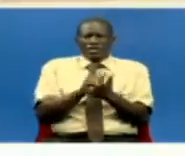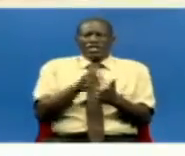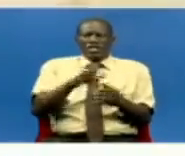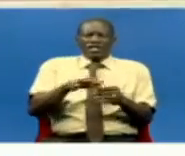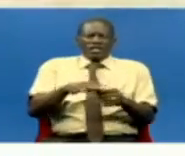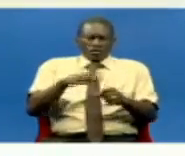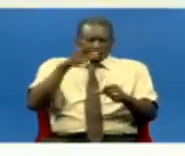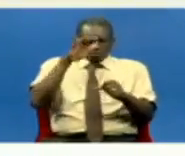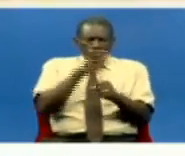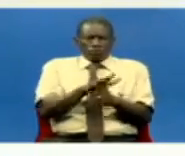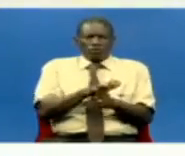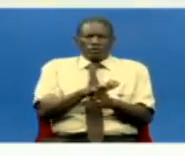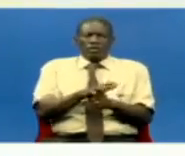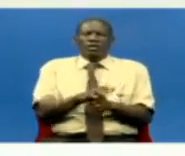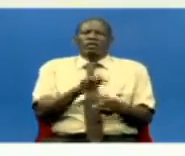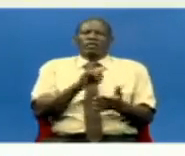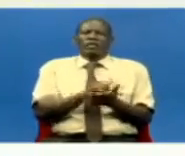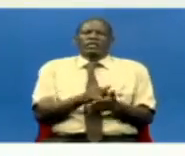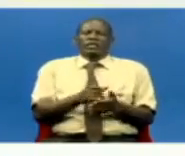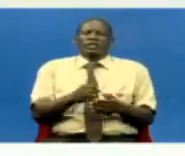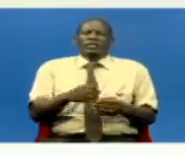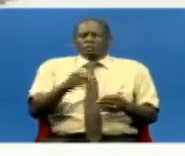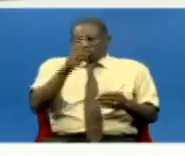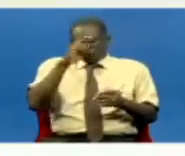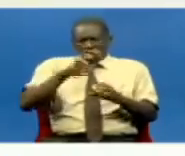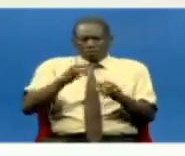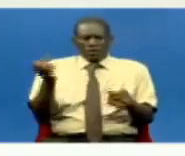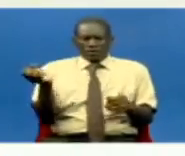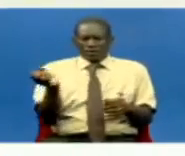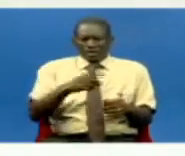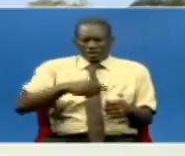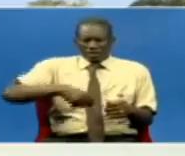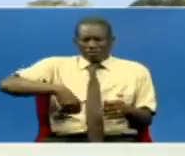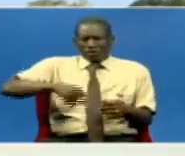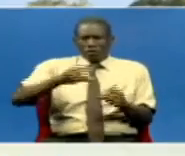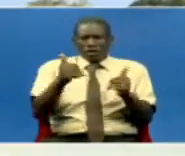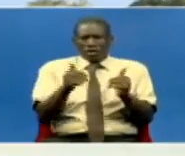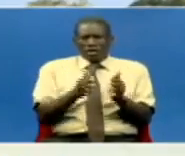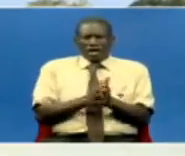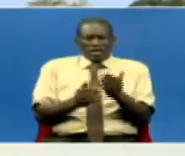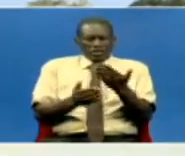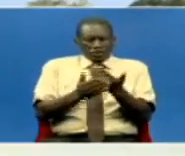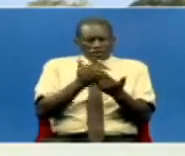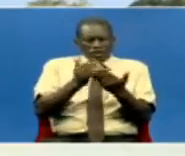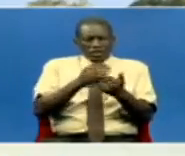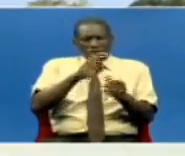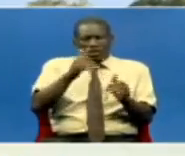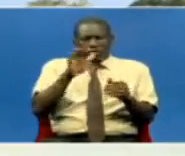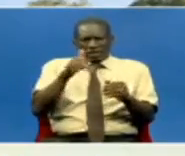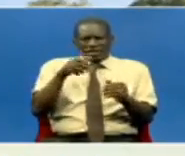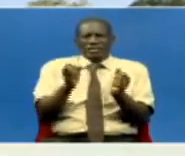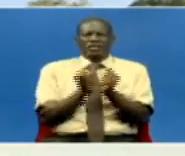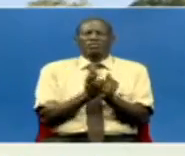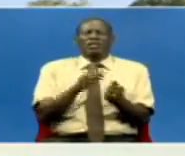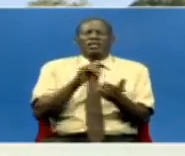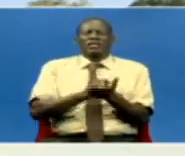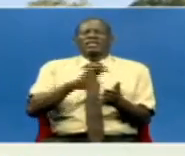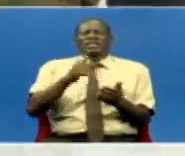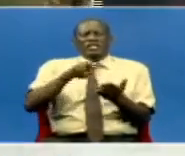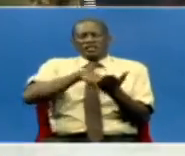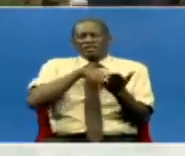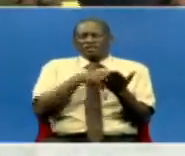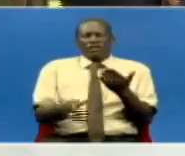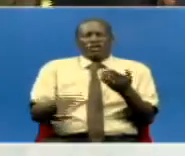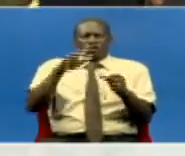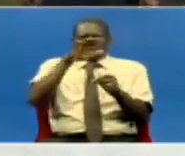to ensure that police are well remunerated and their welfare taken care of by this December. That is another failed